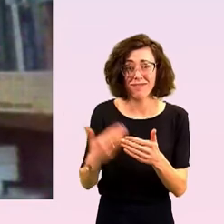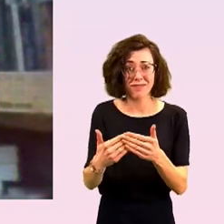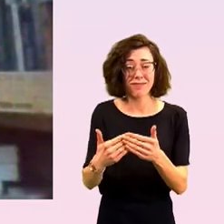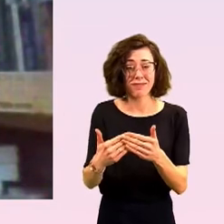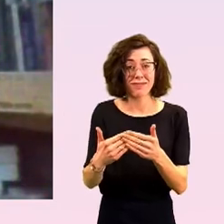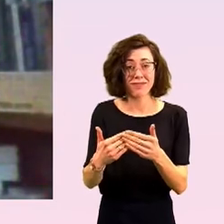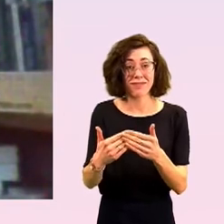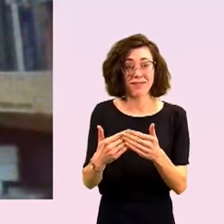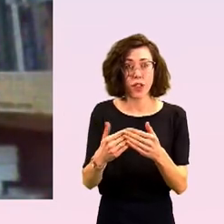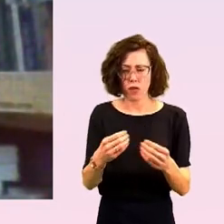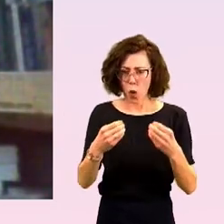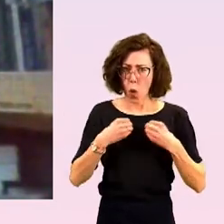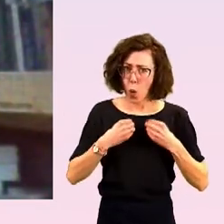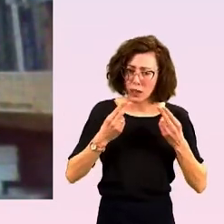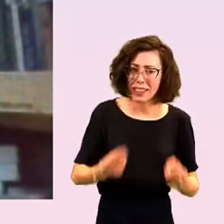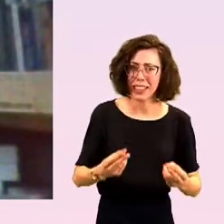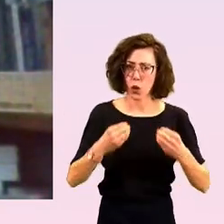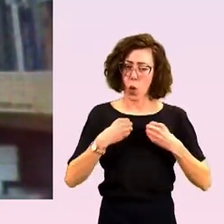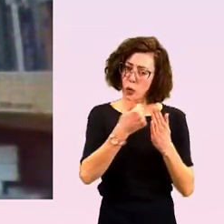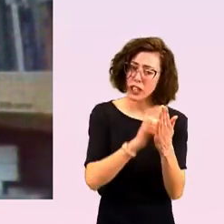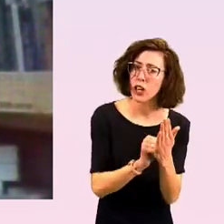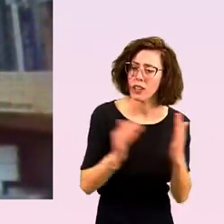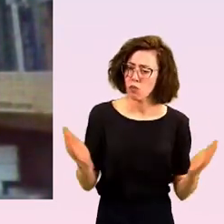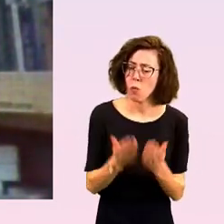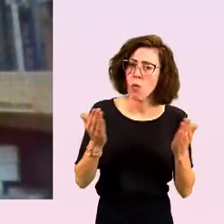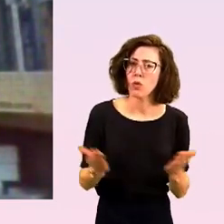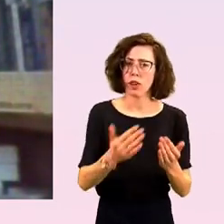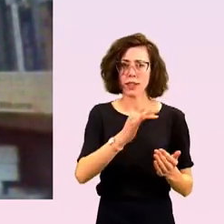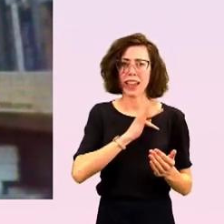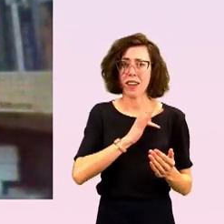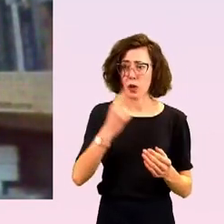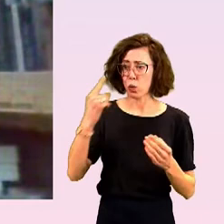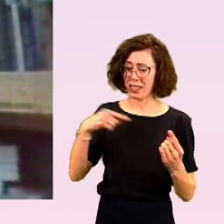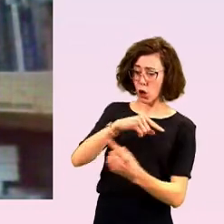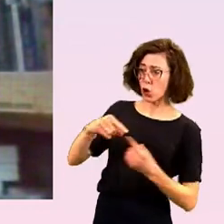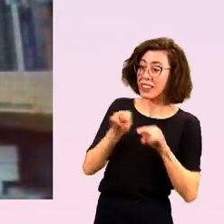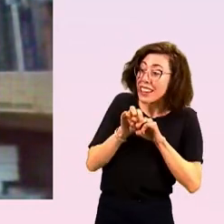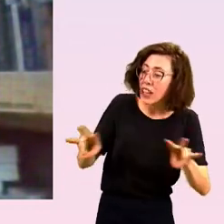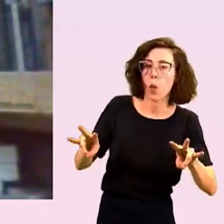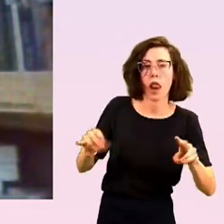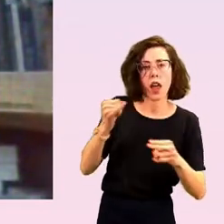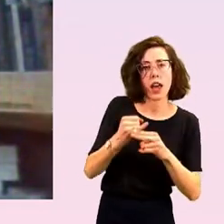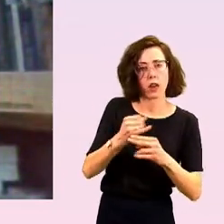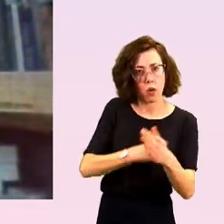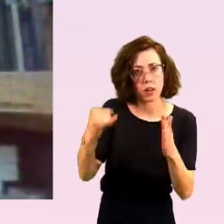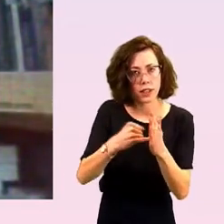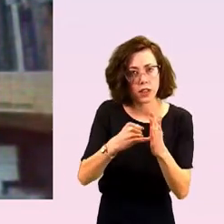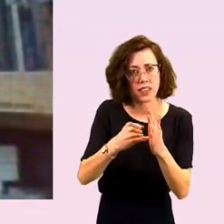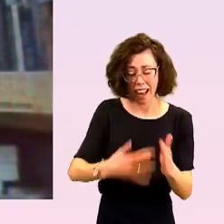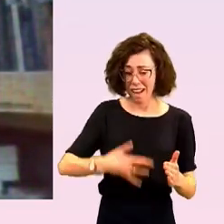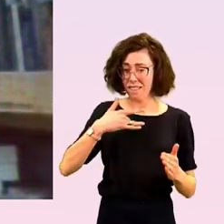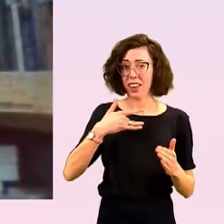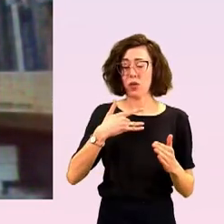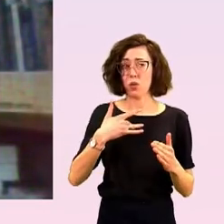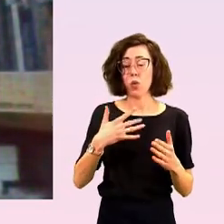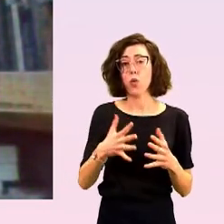our own needs, with our own agendas, and to promote our own visibility and to be seen as equals within the organisation. And I think we've grown